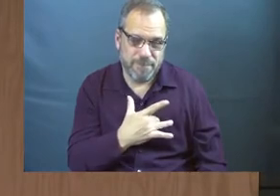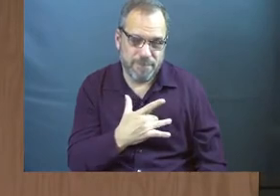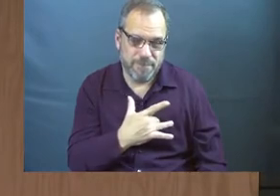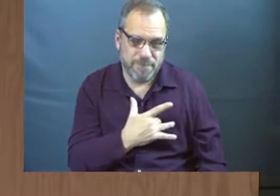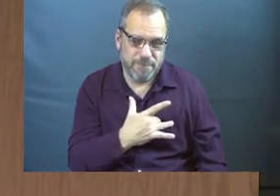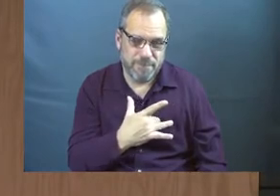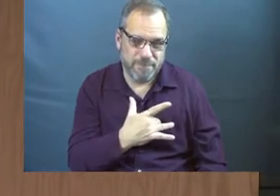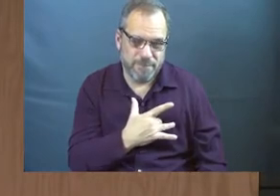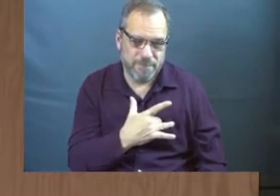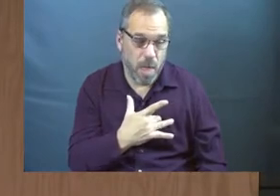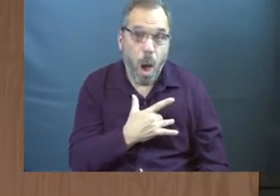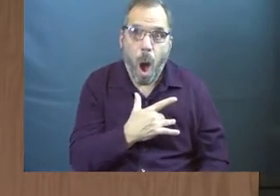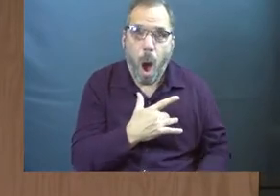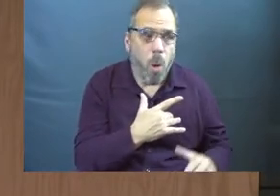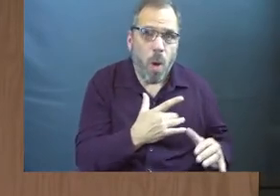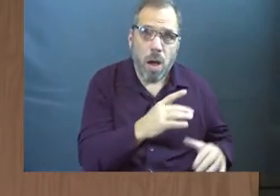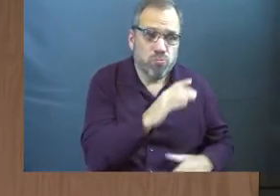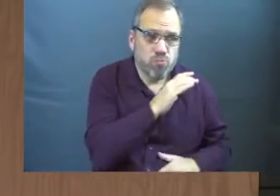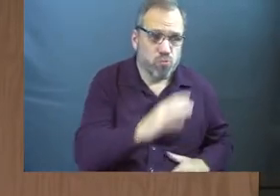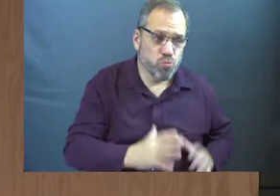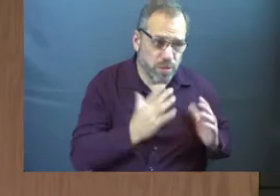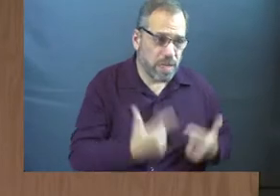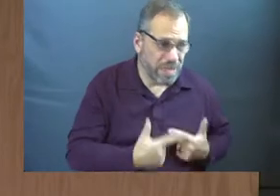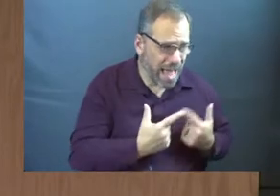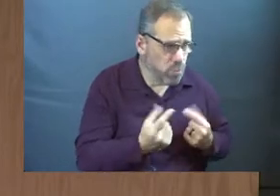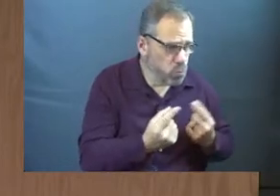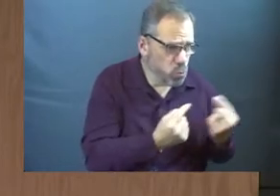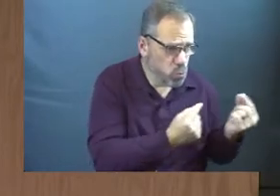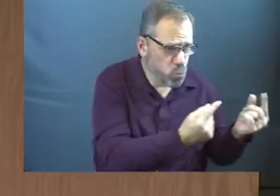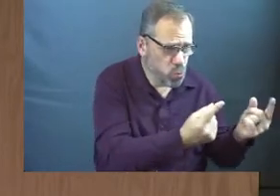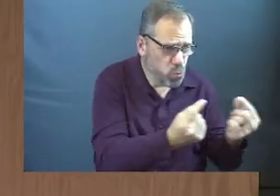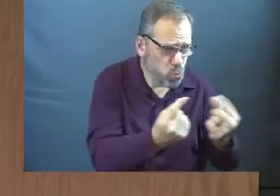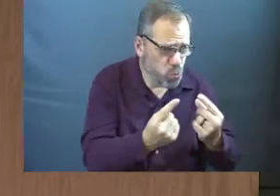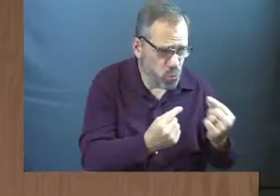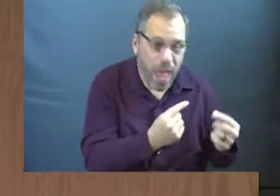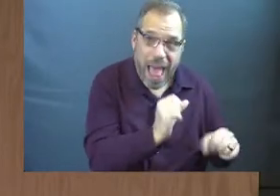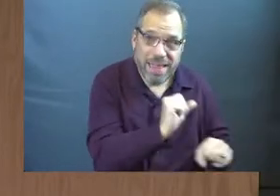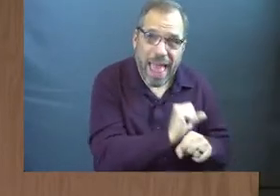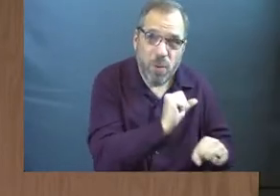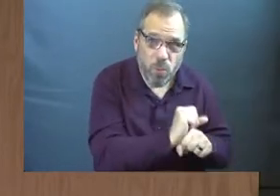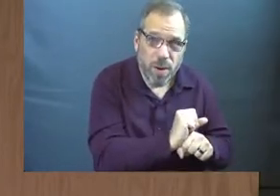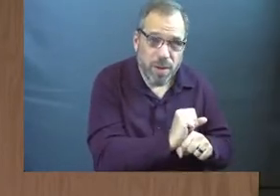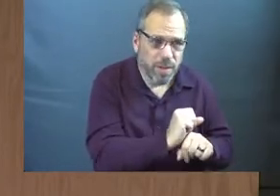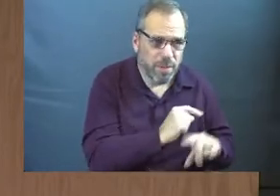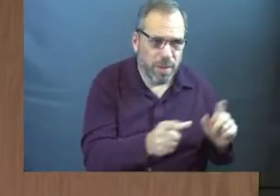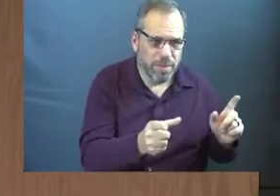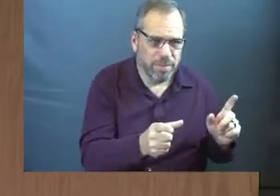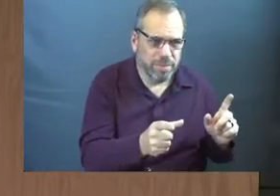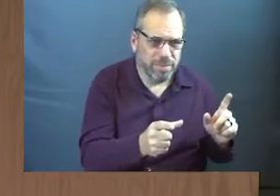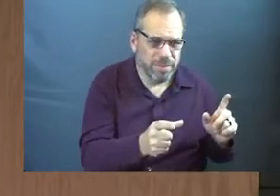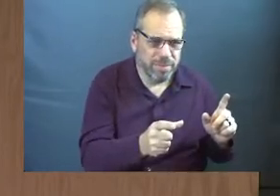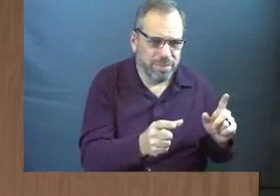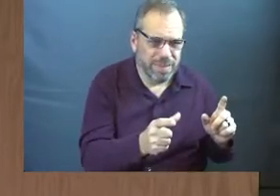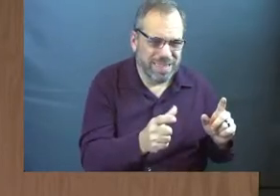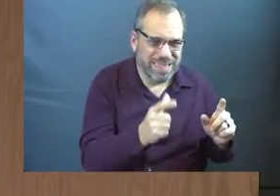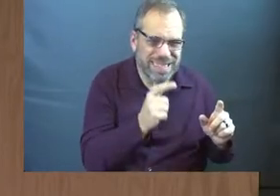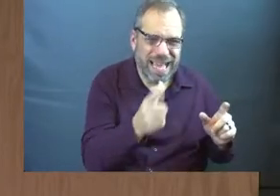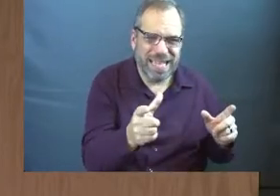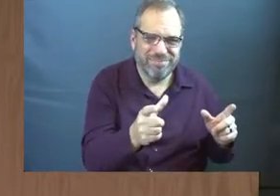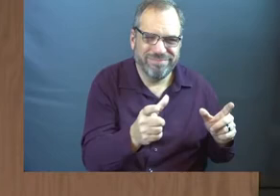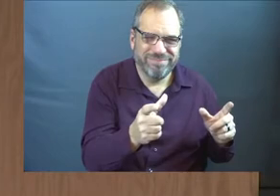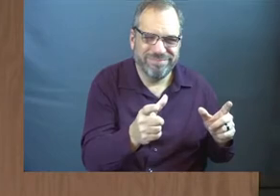I kept doing other parts of the Christian life, and they all still kind of worked, even though I wasn't paying my dues.